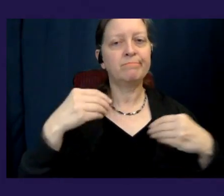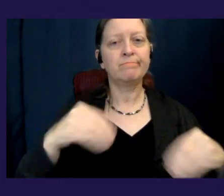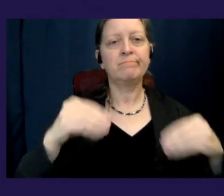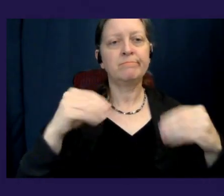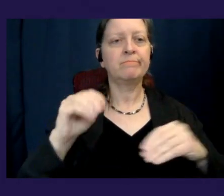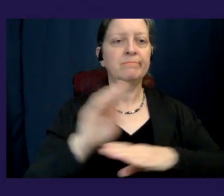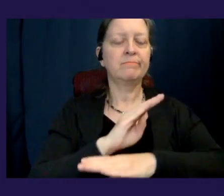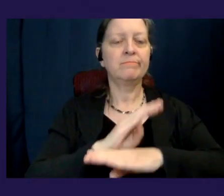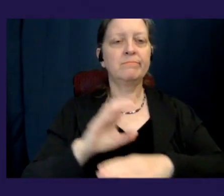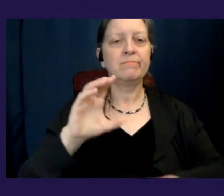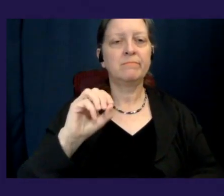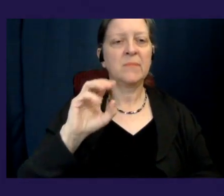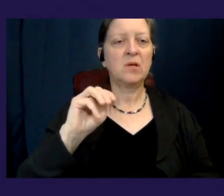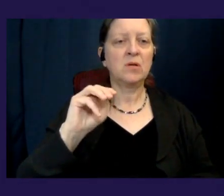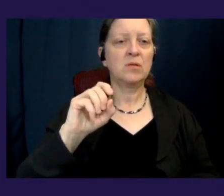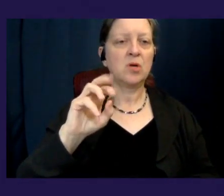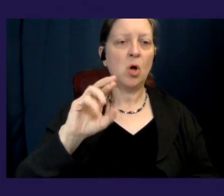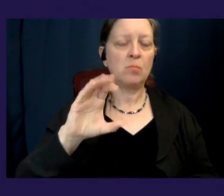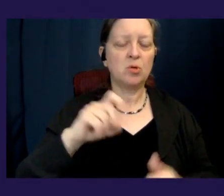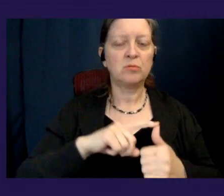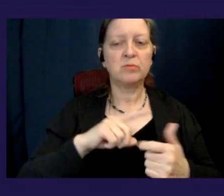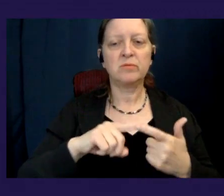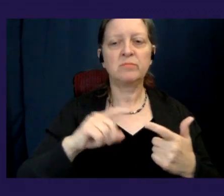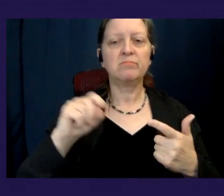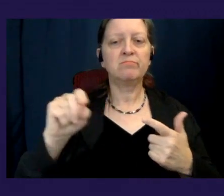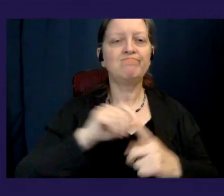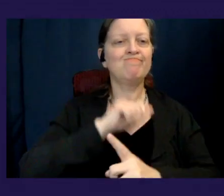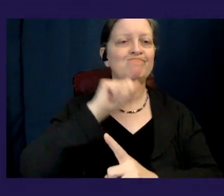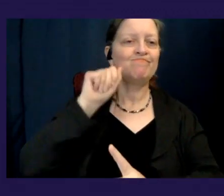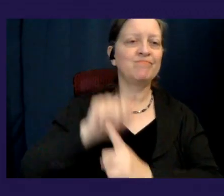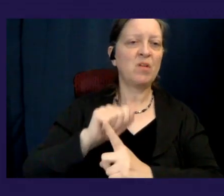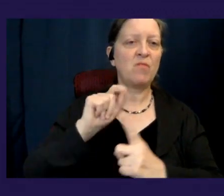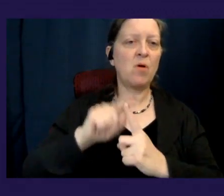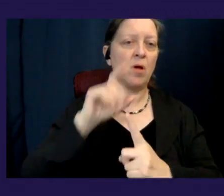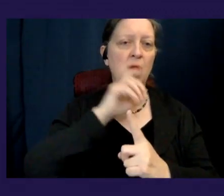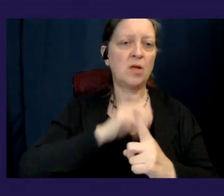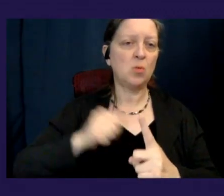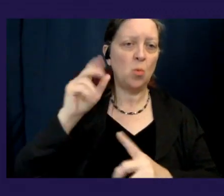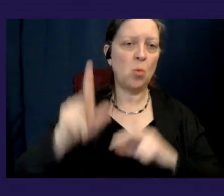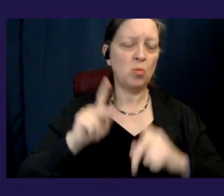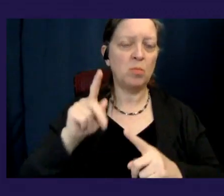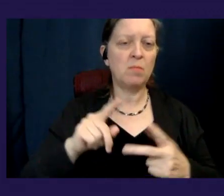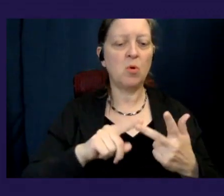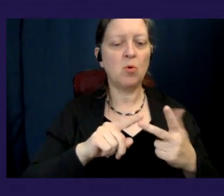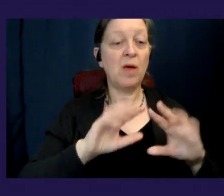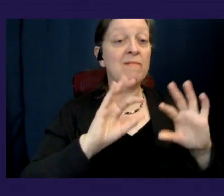elder fraud, families, youth vulnerability,